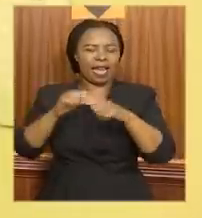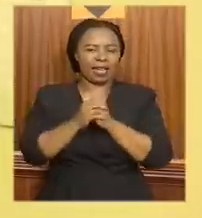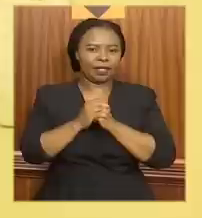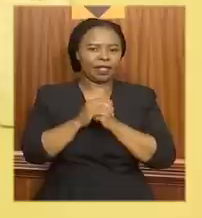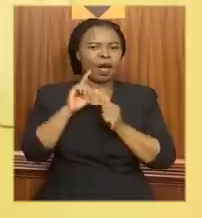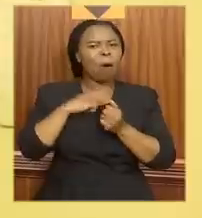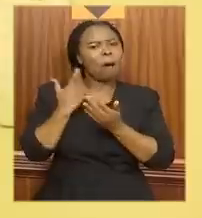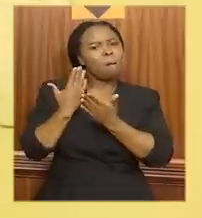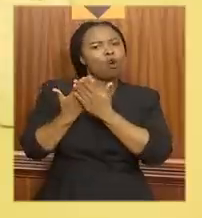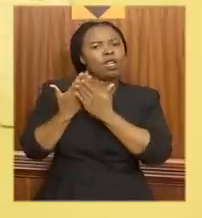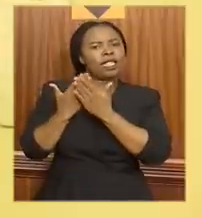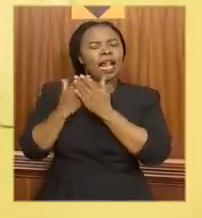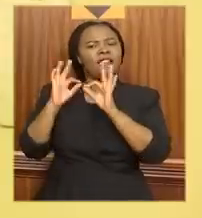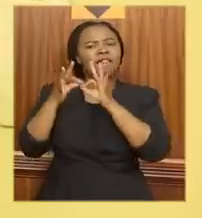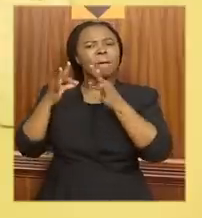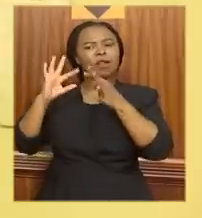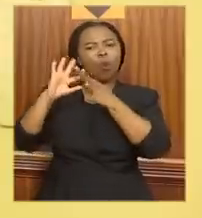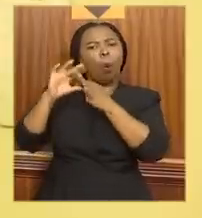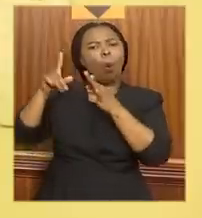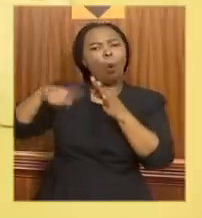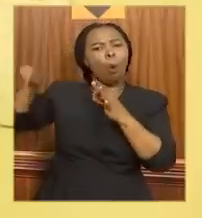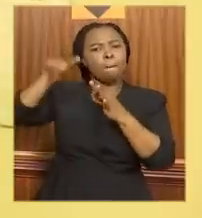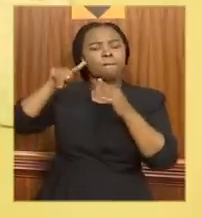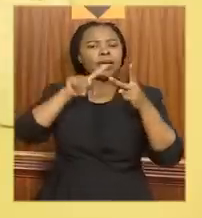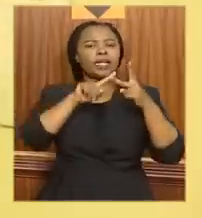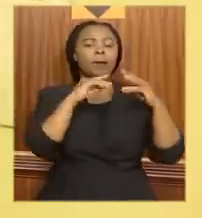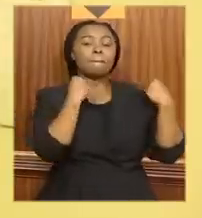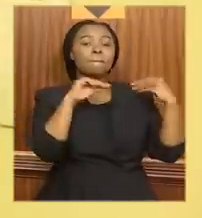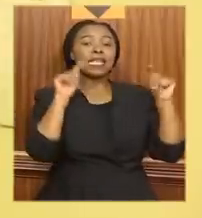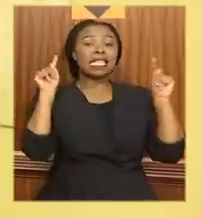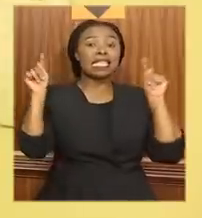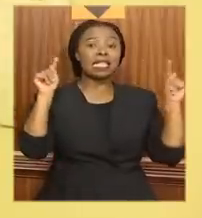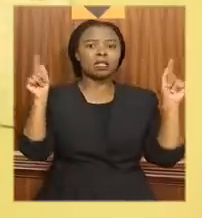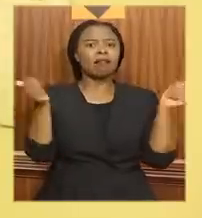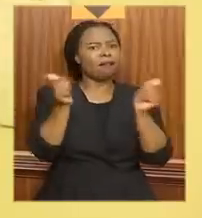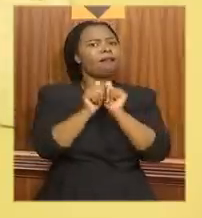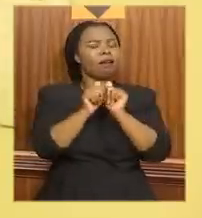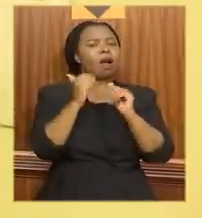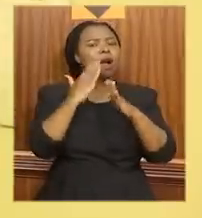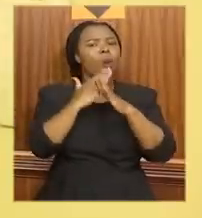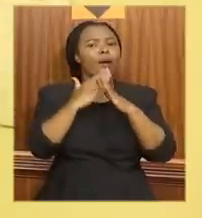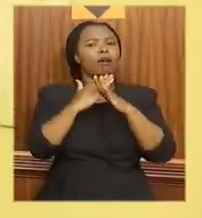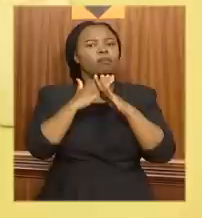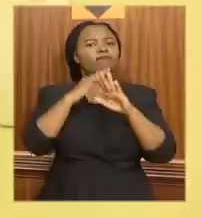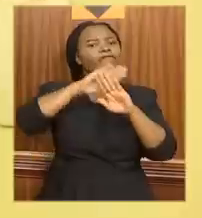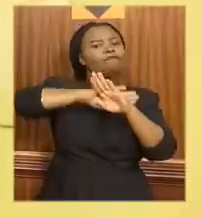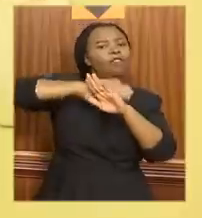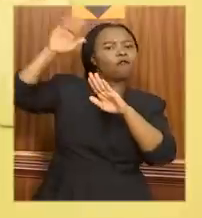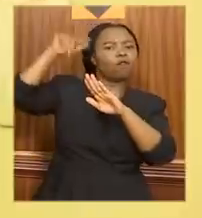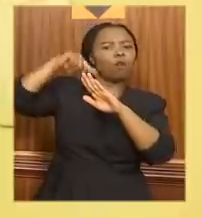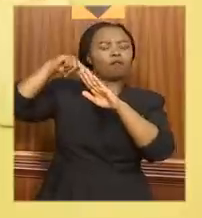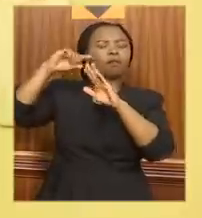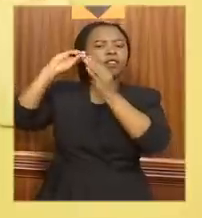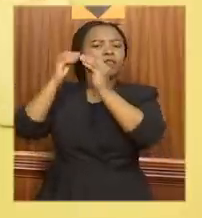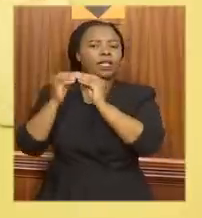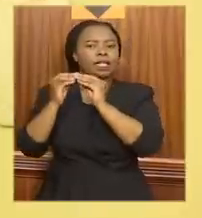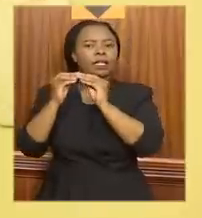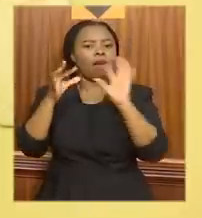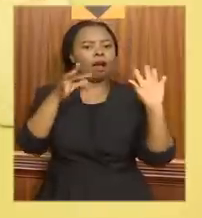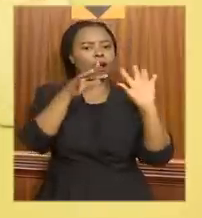for households and businesses to install rooftop solar and connect this power to the grid.